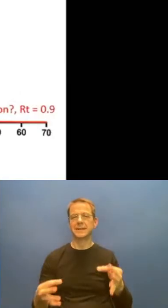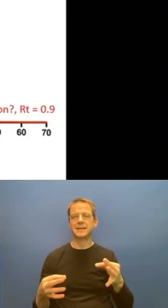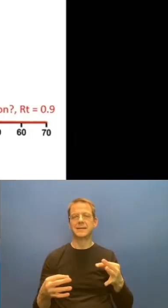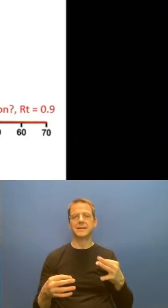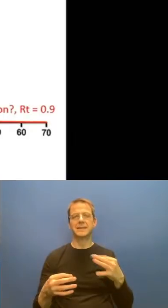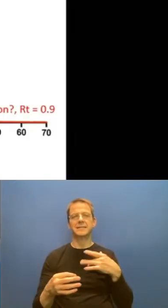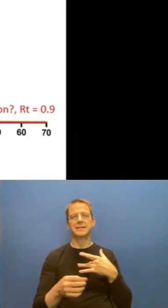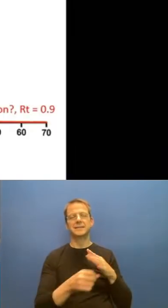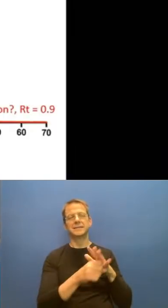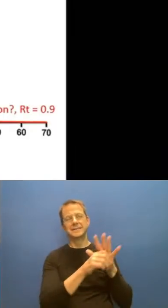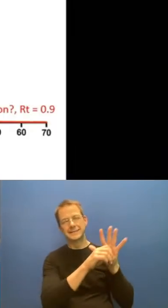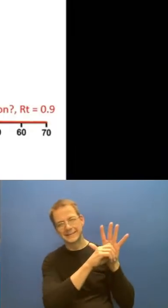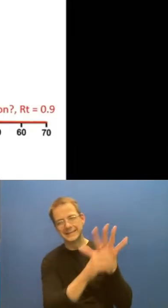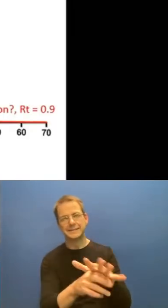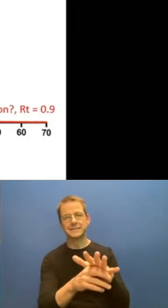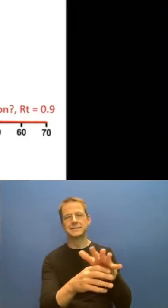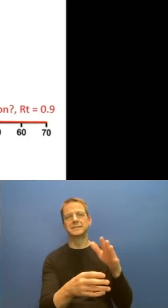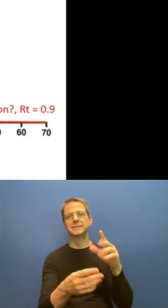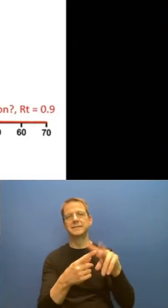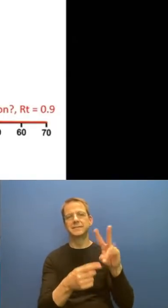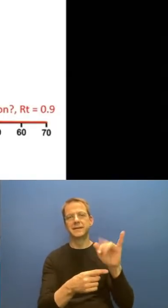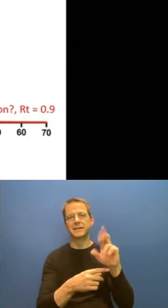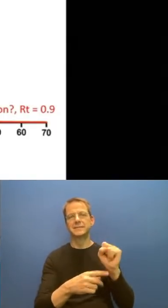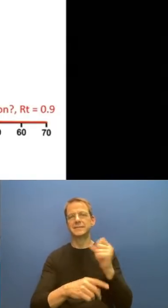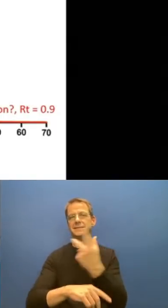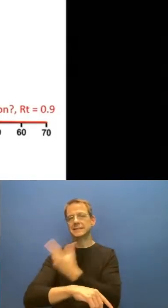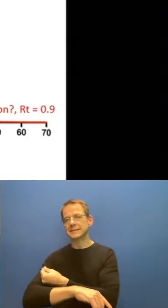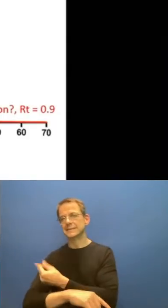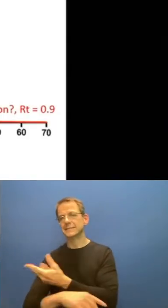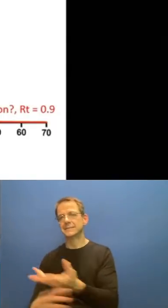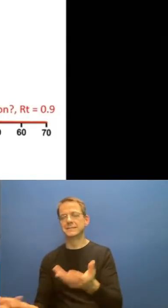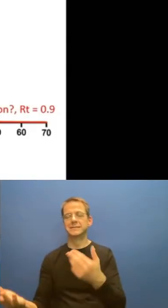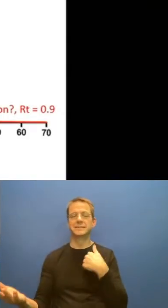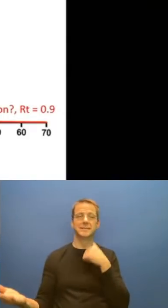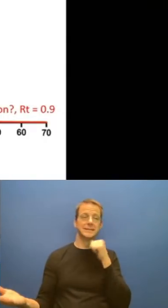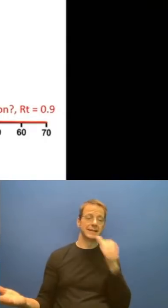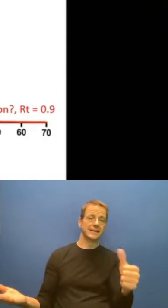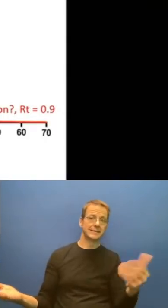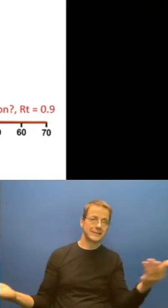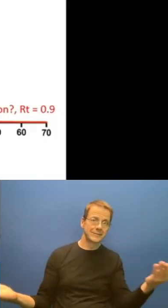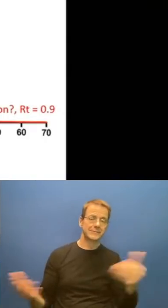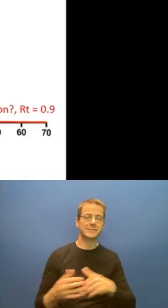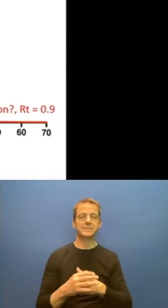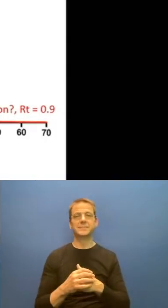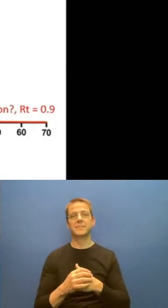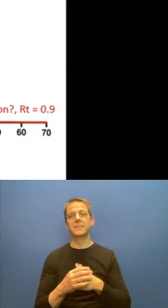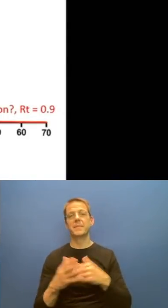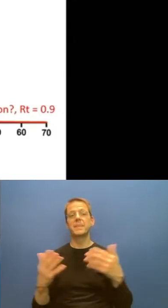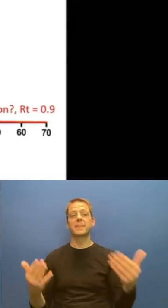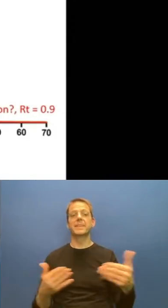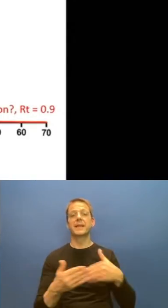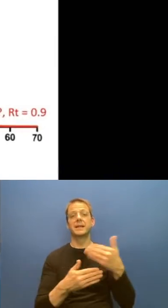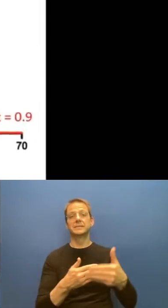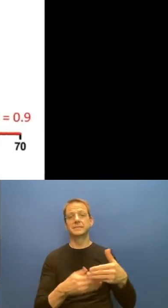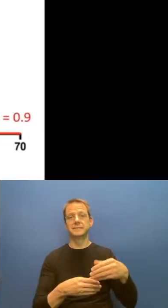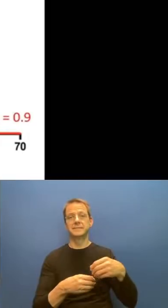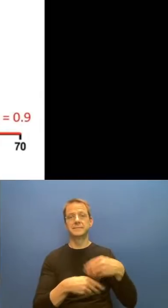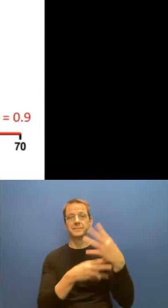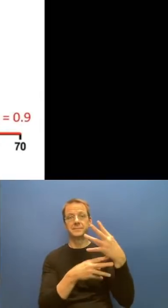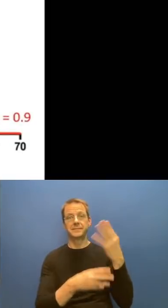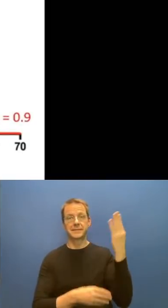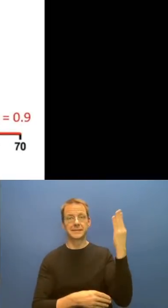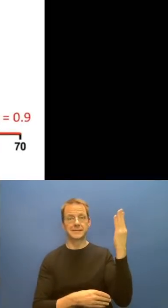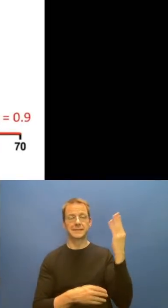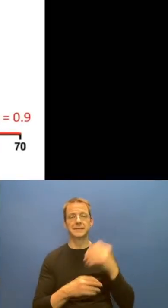please. And here, coming to Omicron. So we don't know how